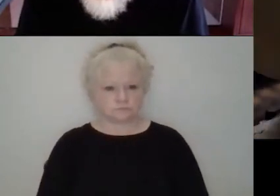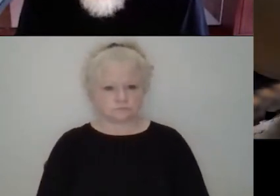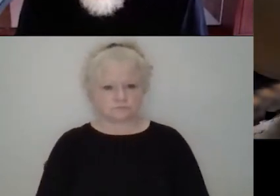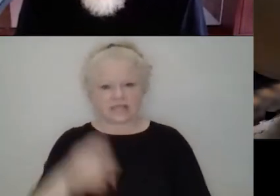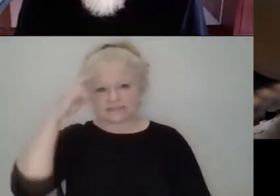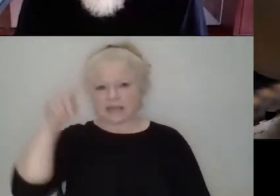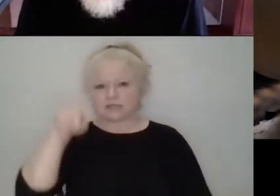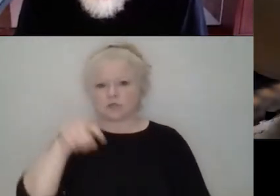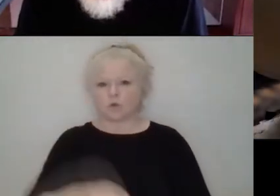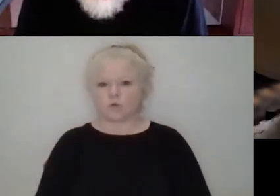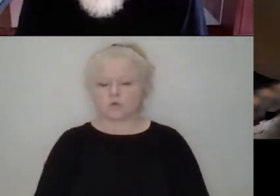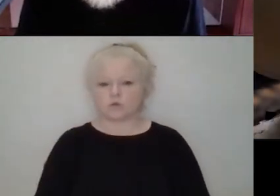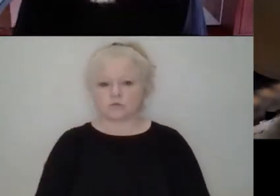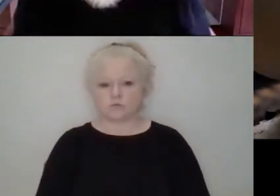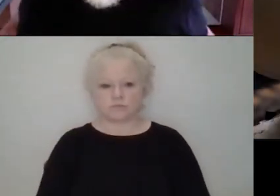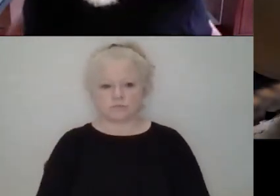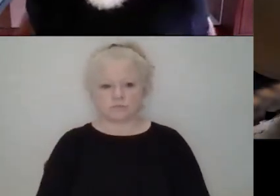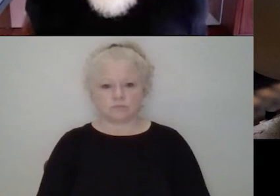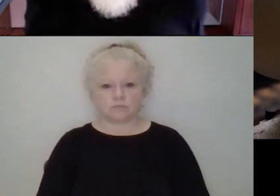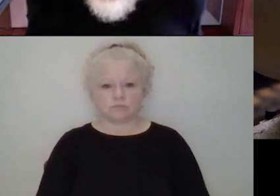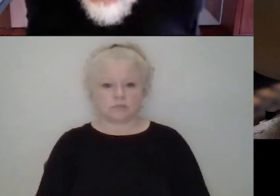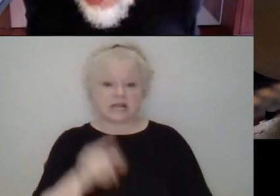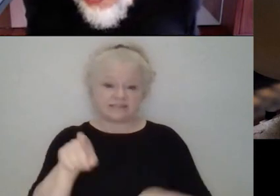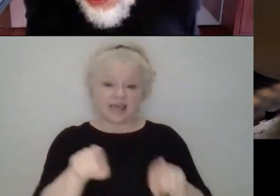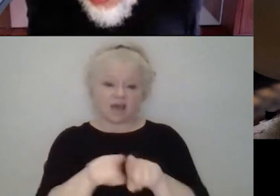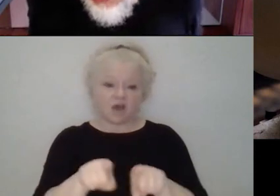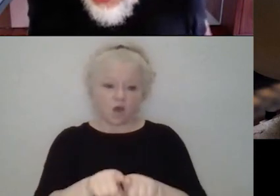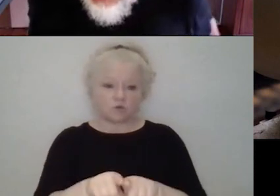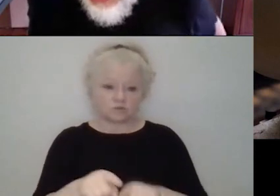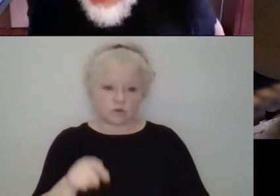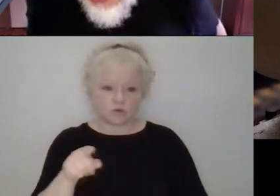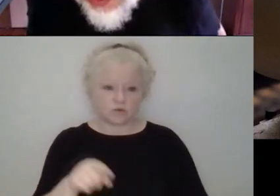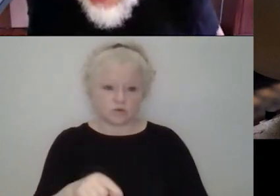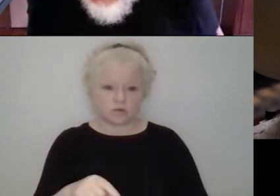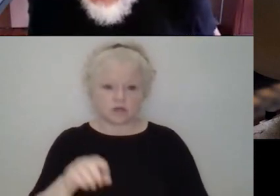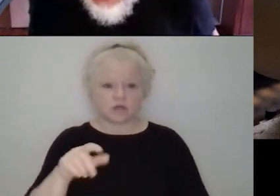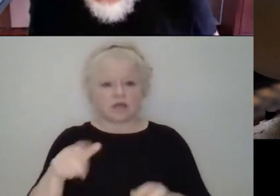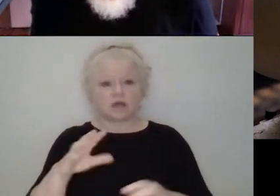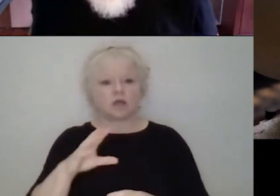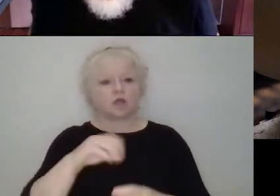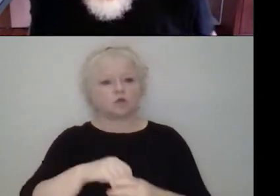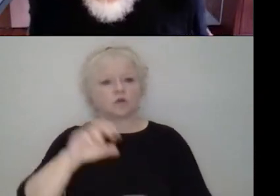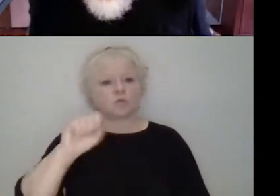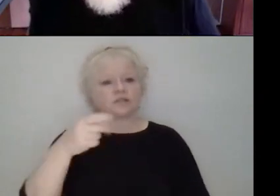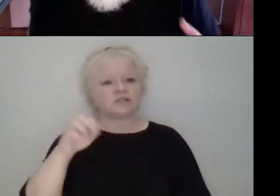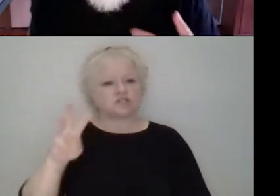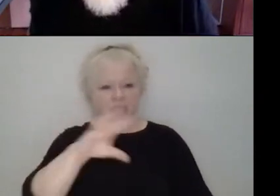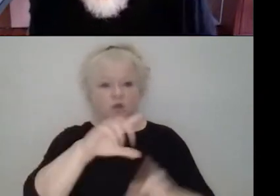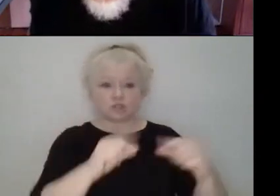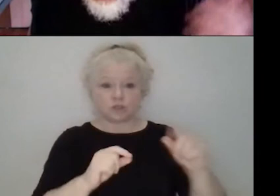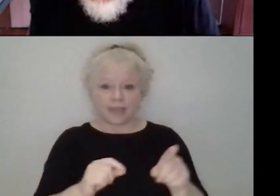Mexico. And well, this is also based in the book of prayer, In the Praise of Shadows of Tanizaki, and it's how